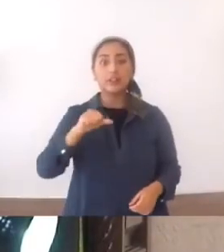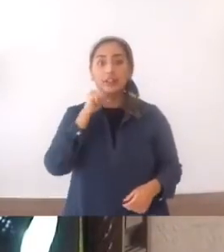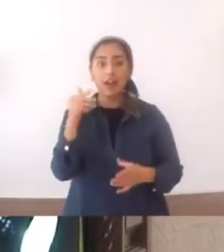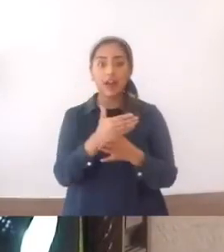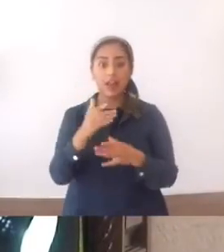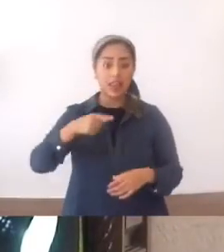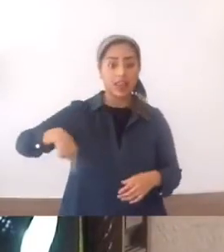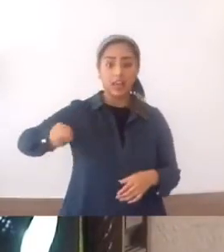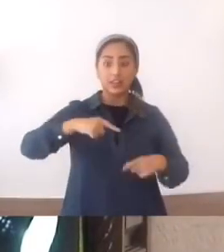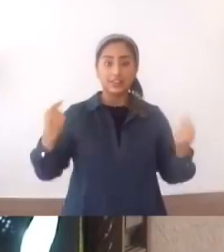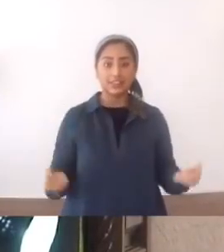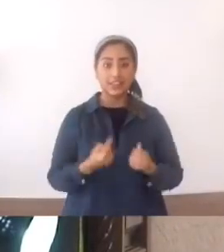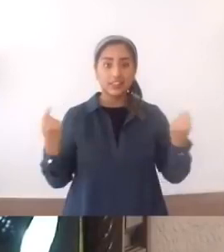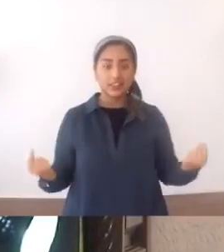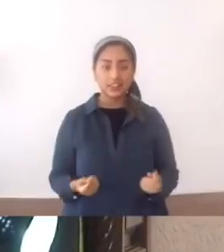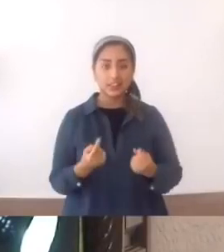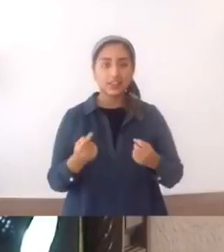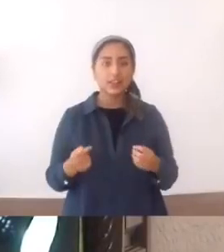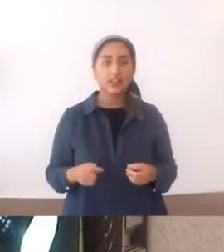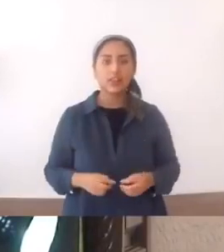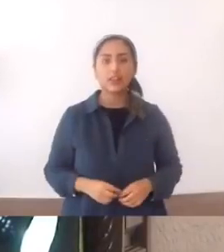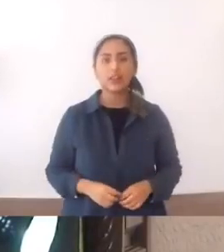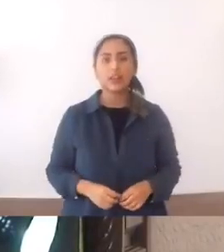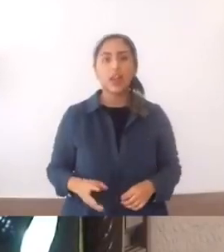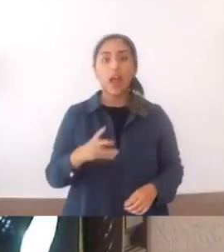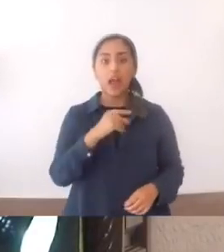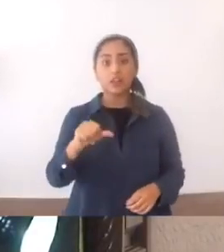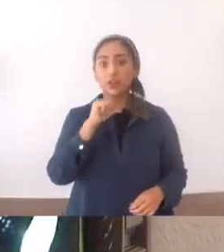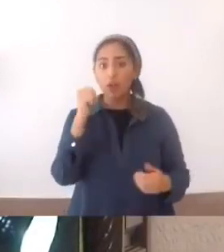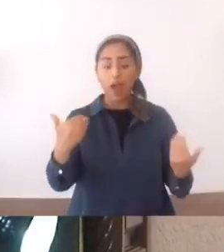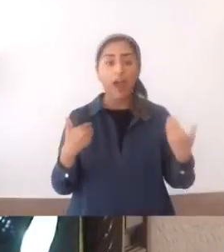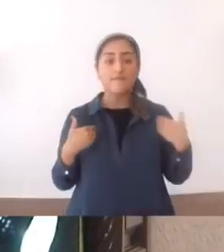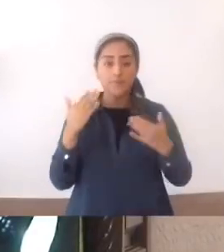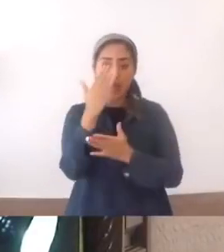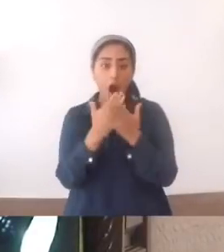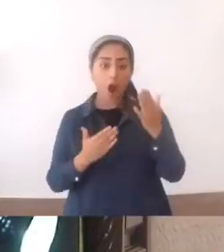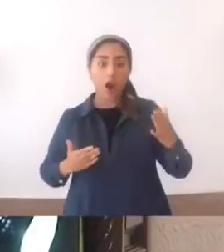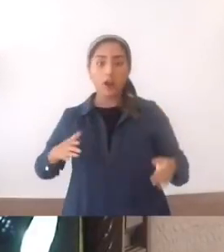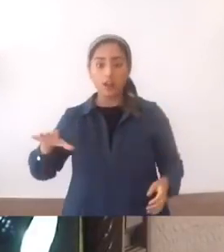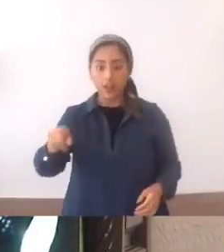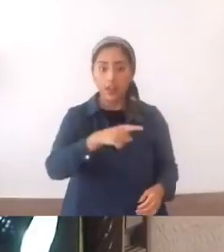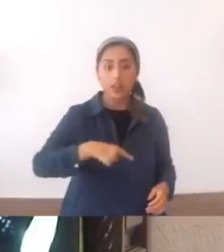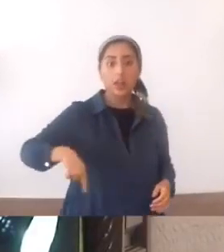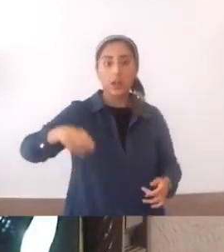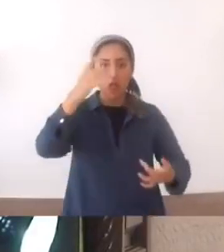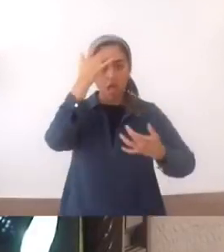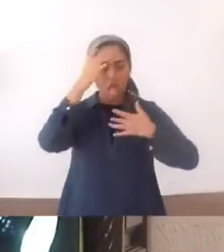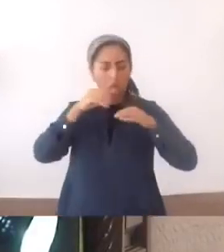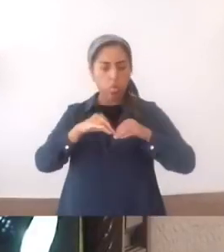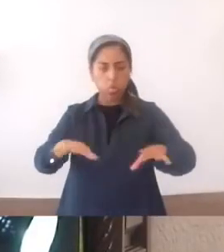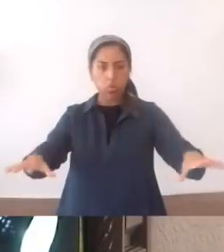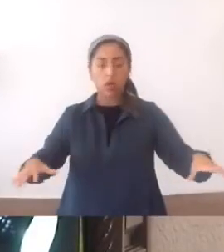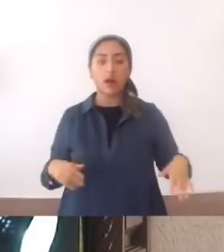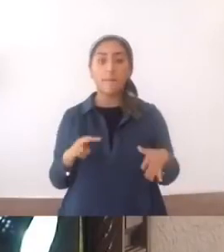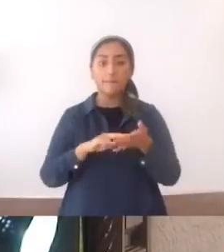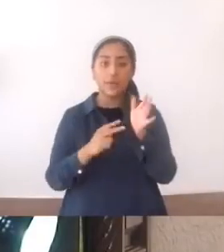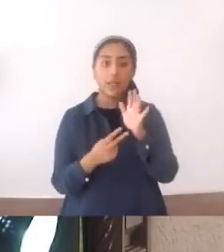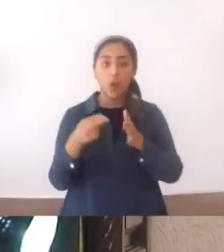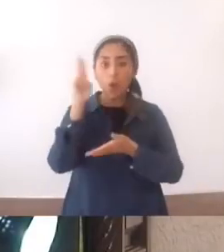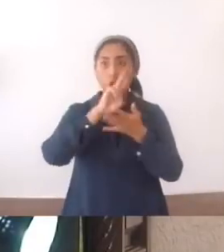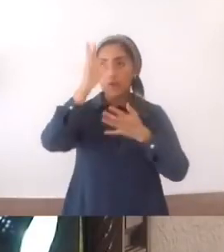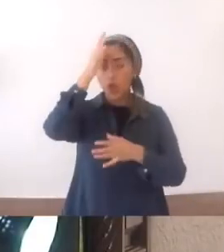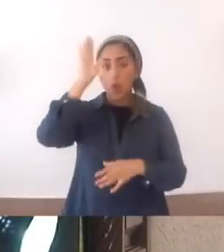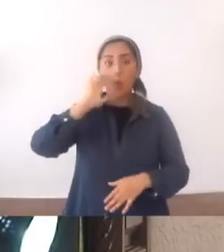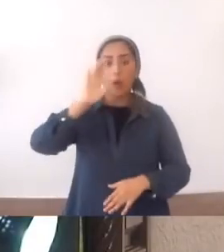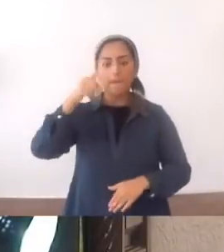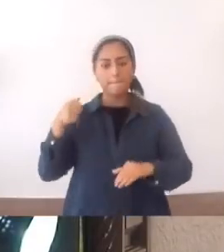people, para que no participes de sus pecados that you be not partakers of her sins, y no recibas parte de sus plagas, and that you receive not her plagues.